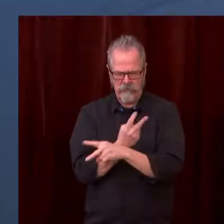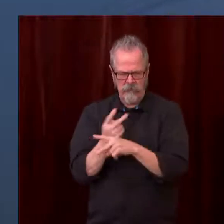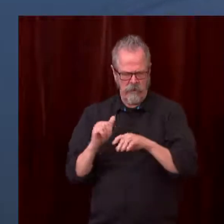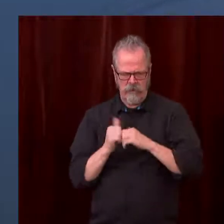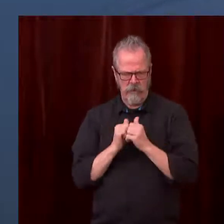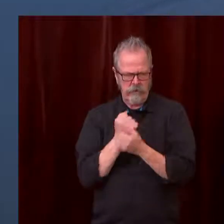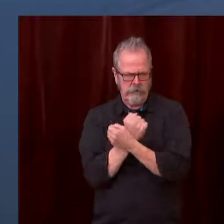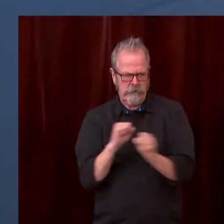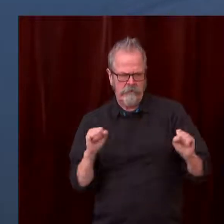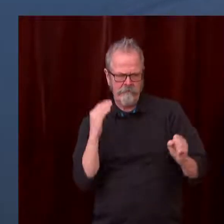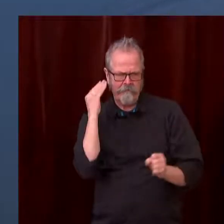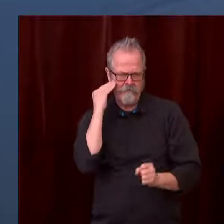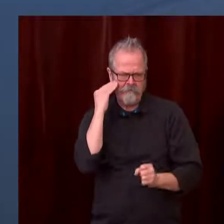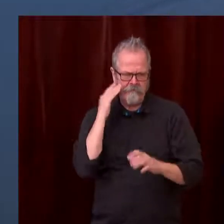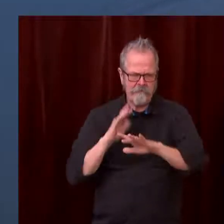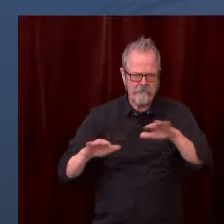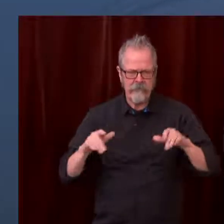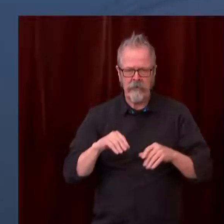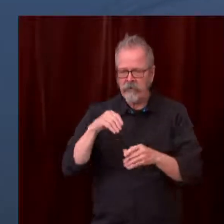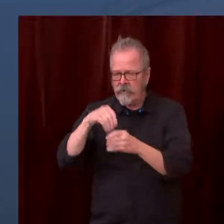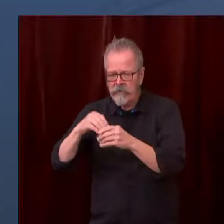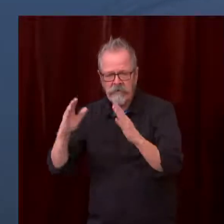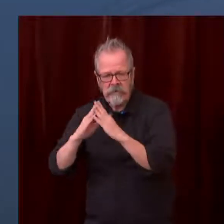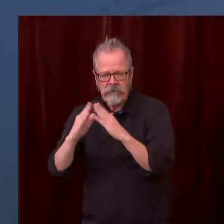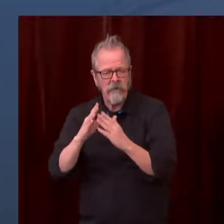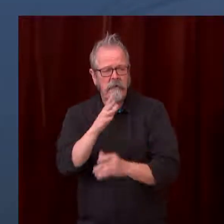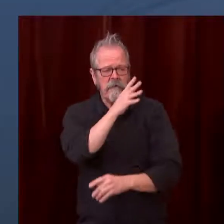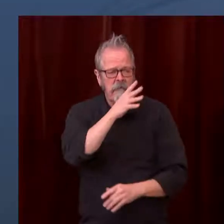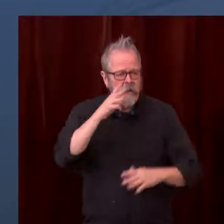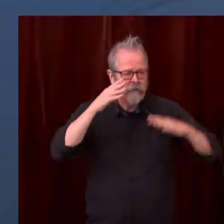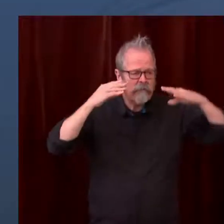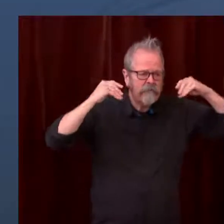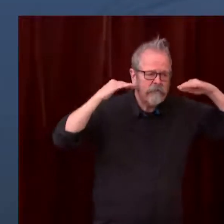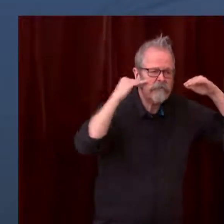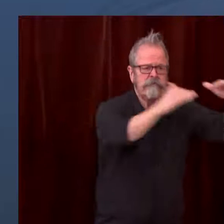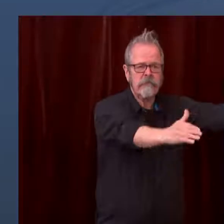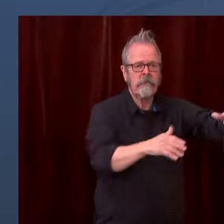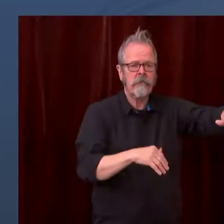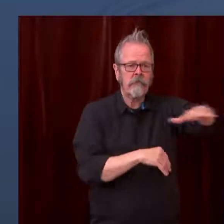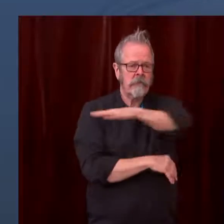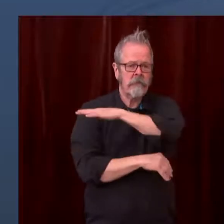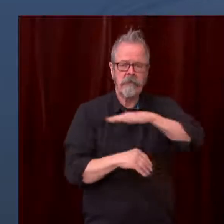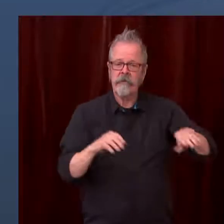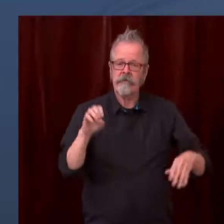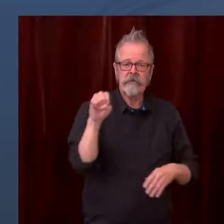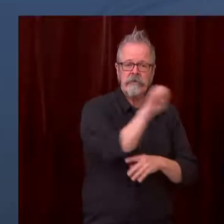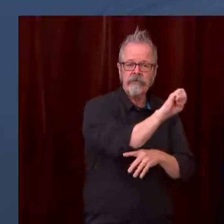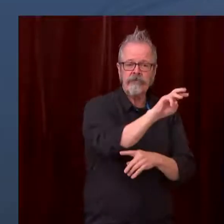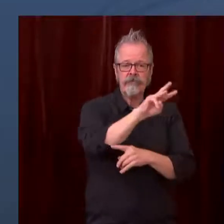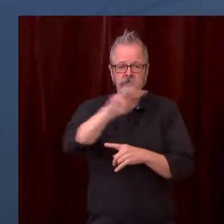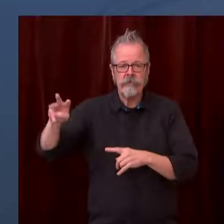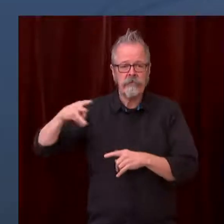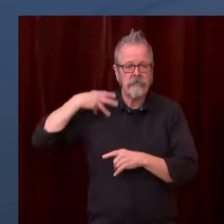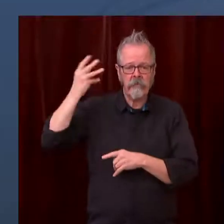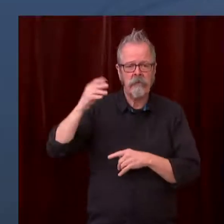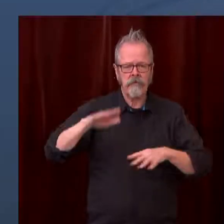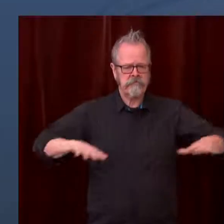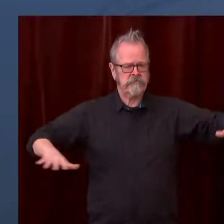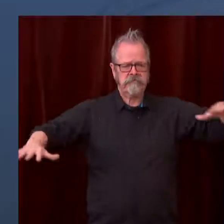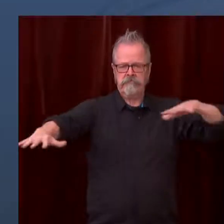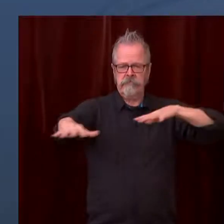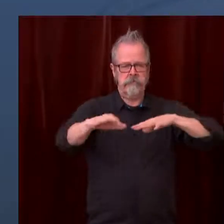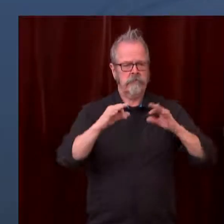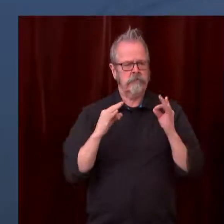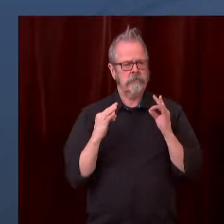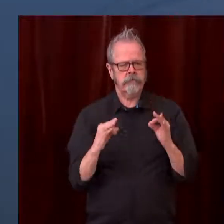and rural schools, in the east and western part of our state, in schools where I've seen where 32